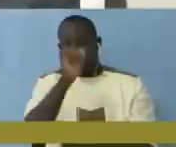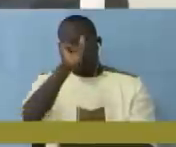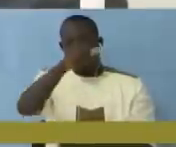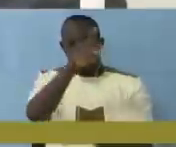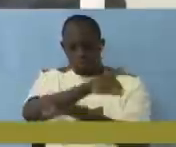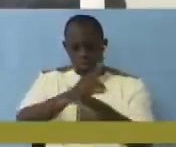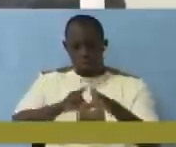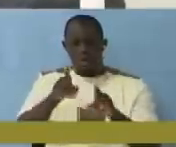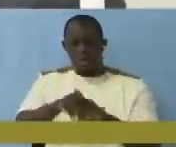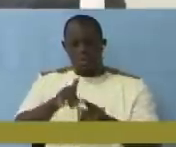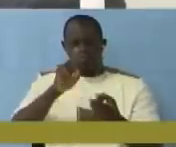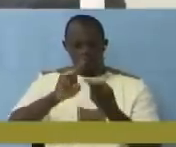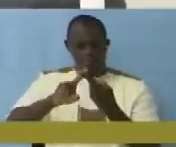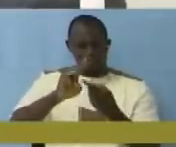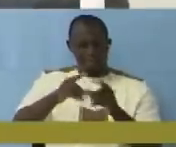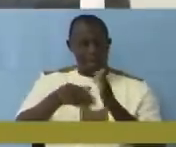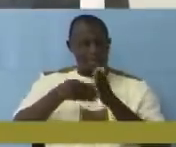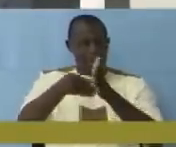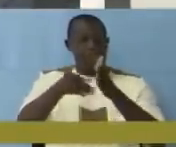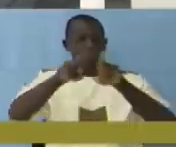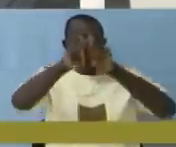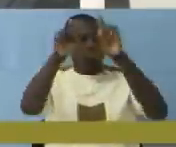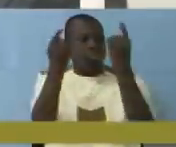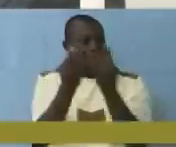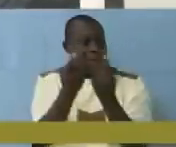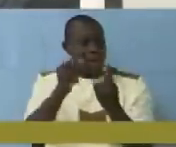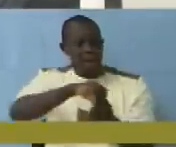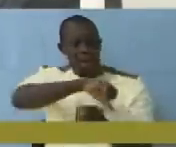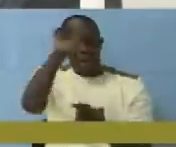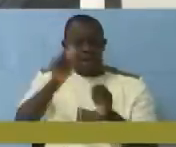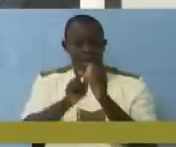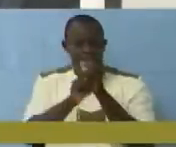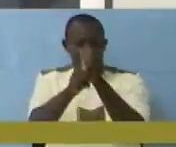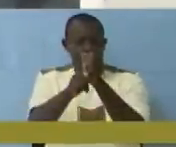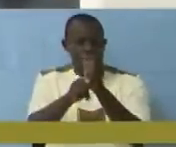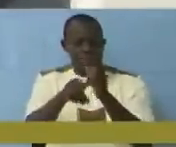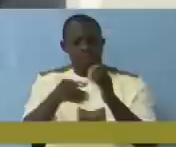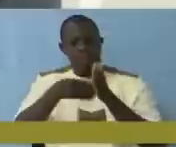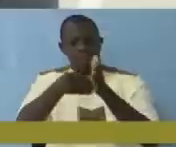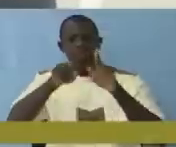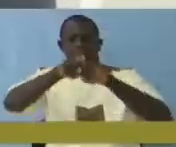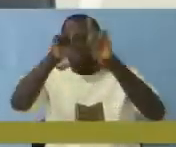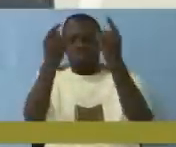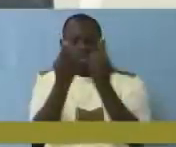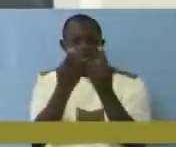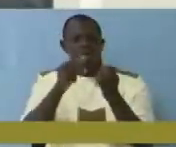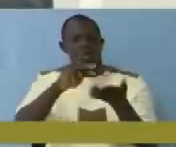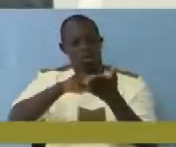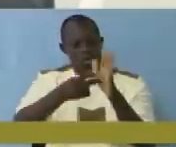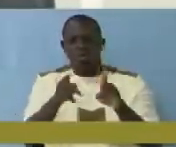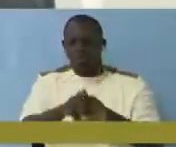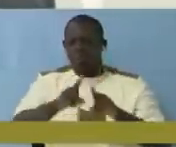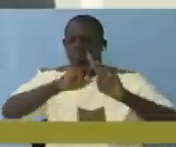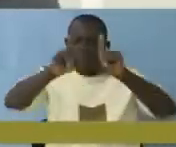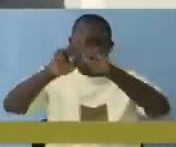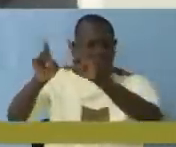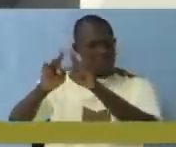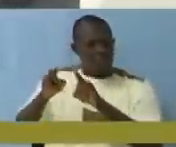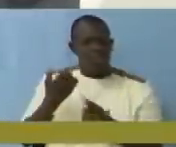The Director General and the Deputy Director General. The rest would be directors like you.